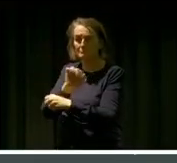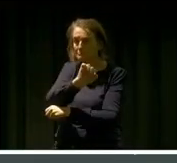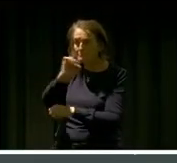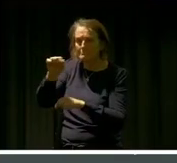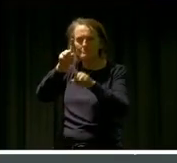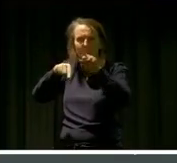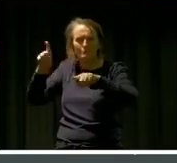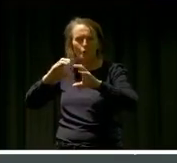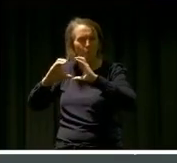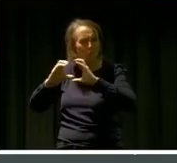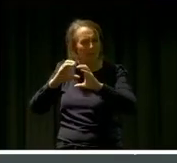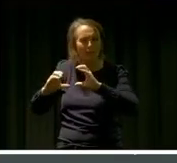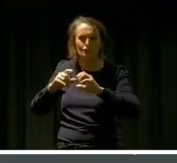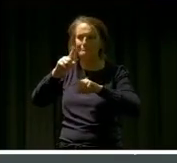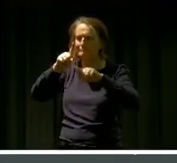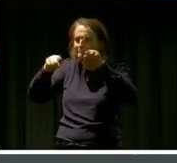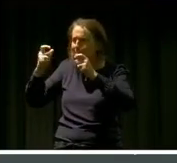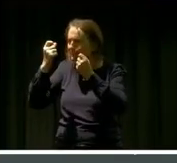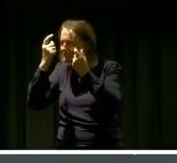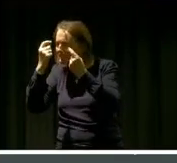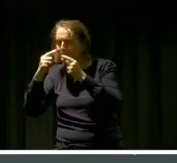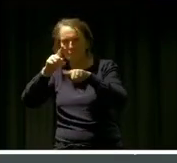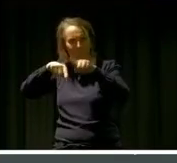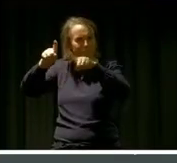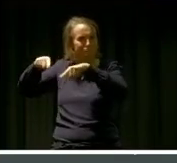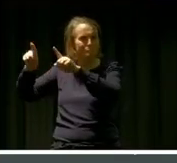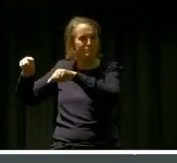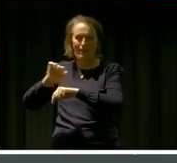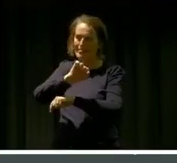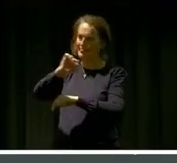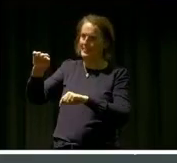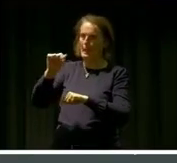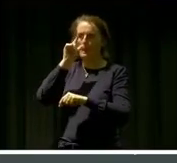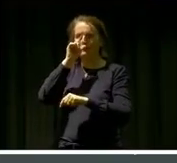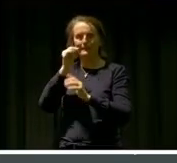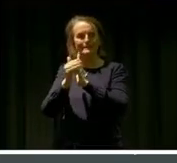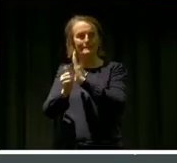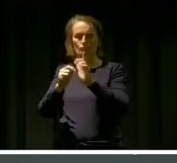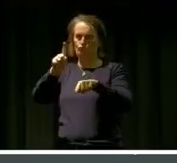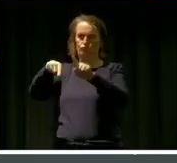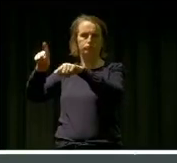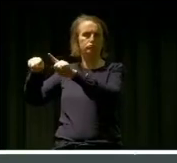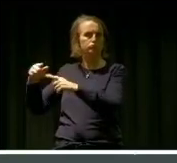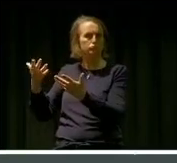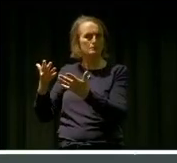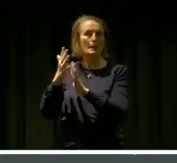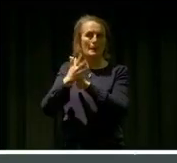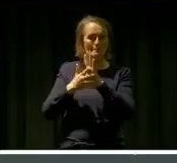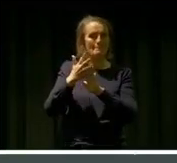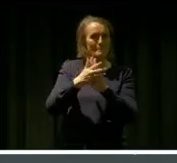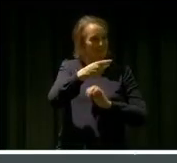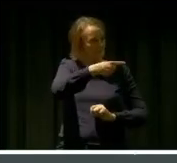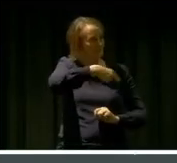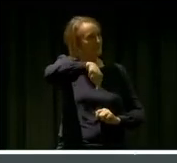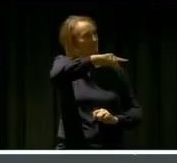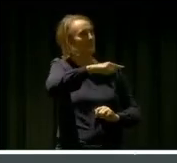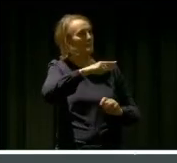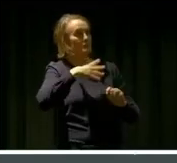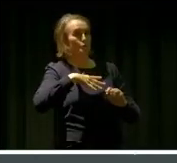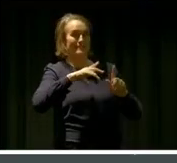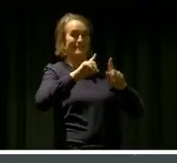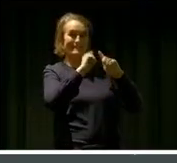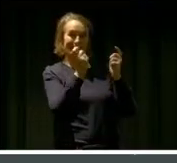level of understanding and functional ability are unlikely to be effective. This is best supported by multidisciplinary teams, and this